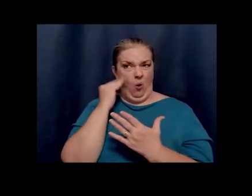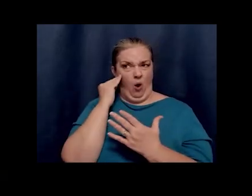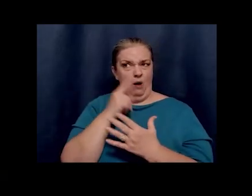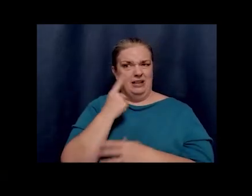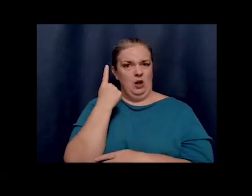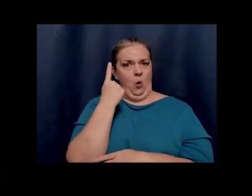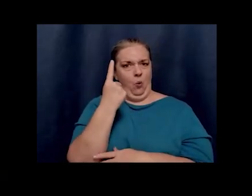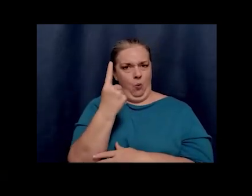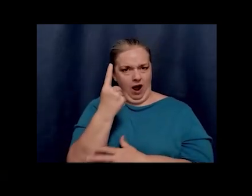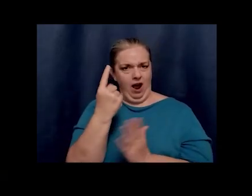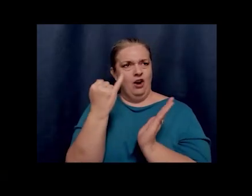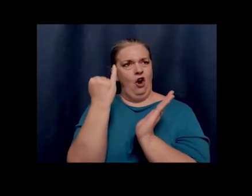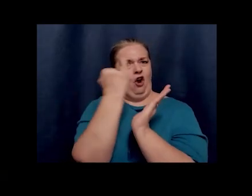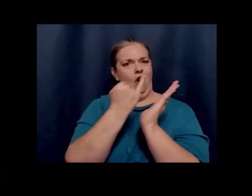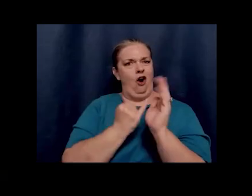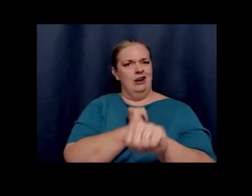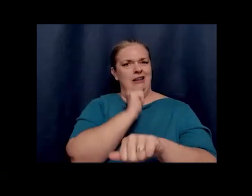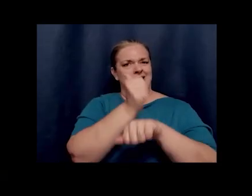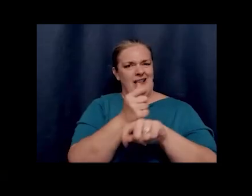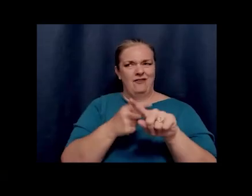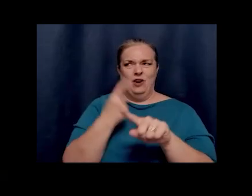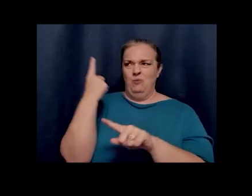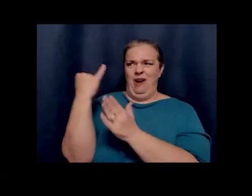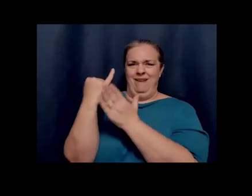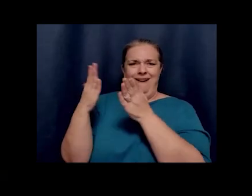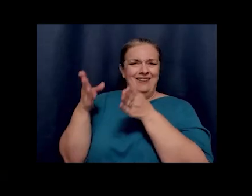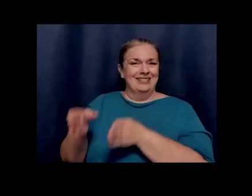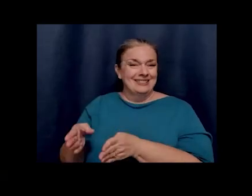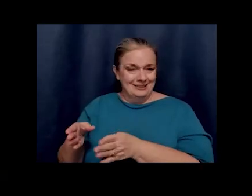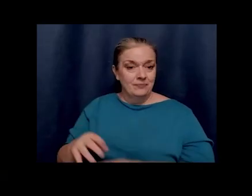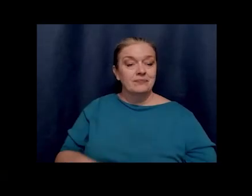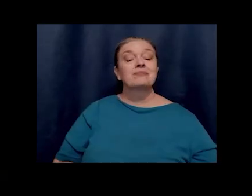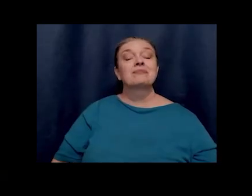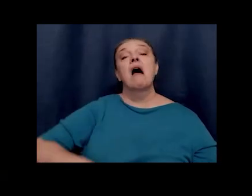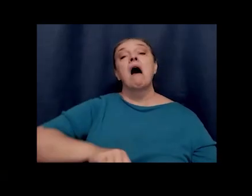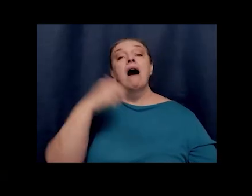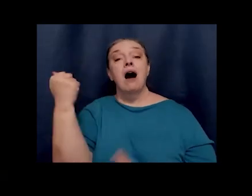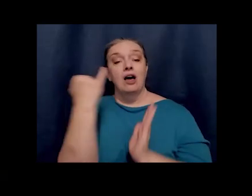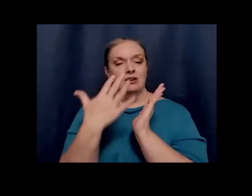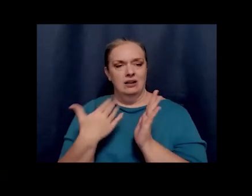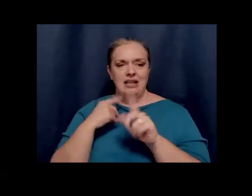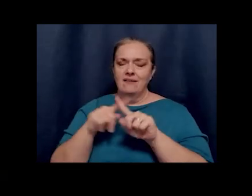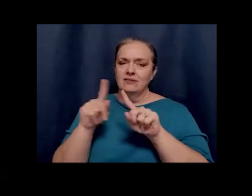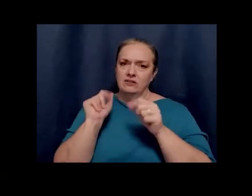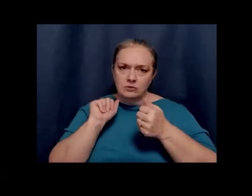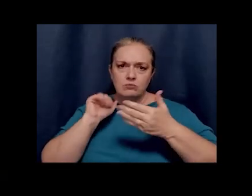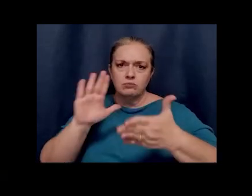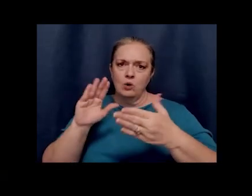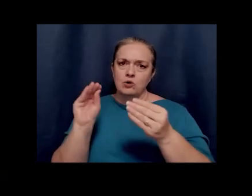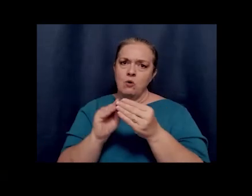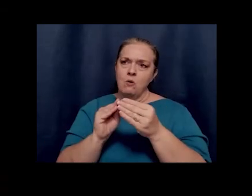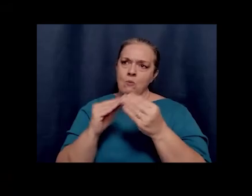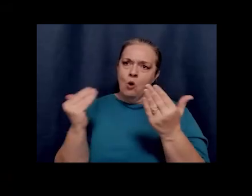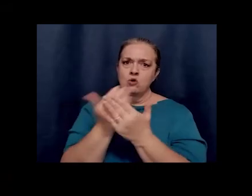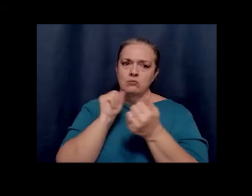one creative vision. Other artists push boundaries in other ways, as African-American artist Noah Purifoy